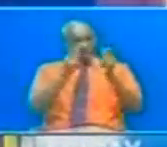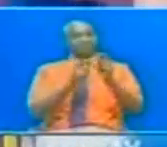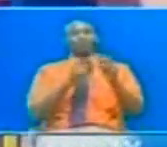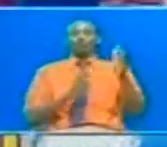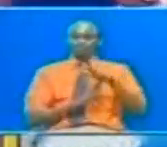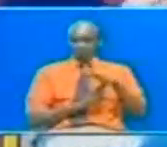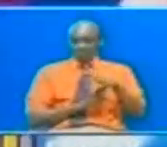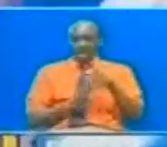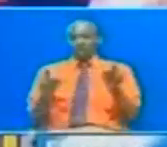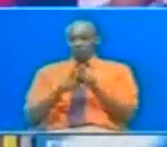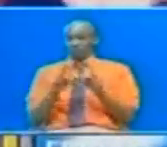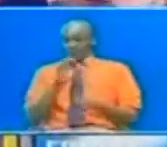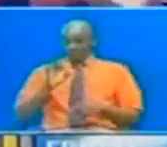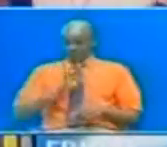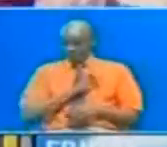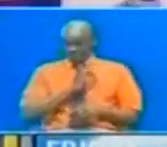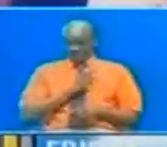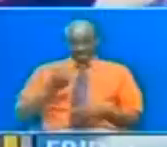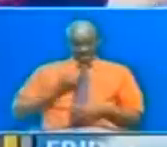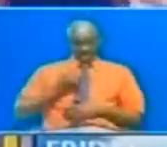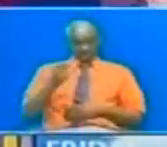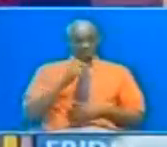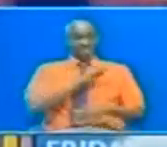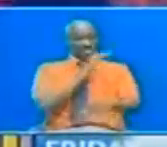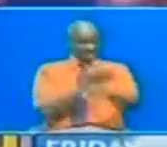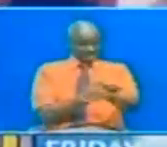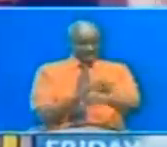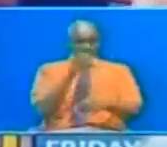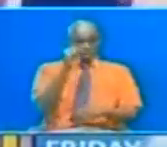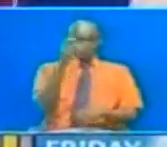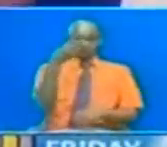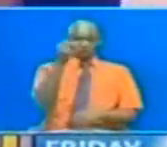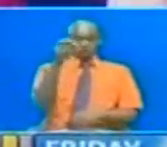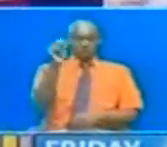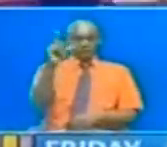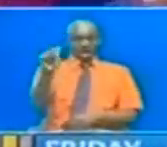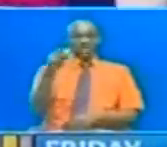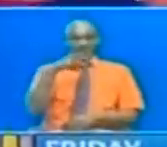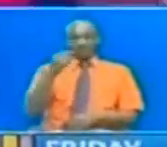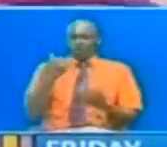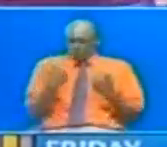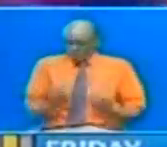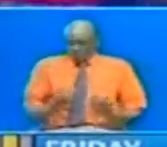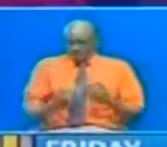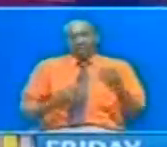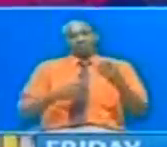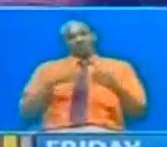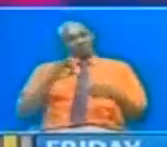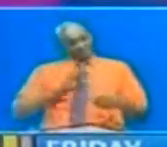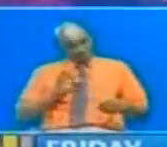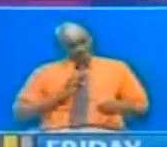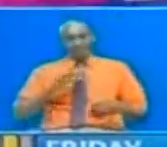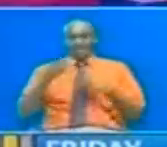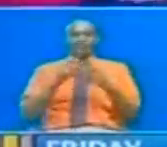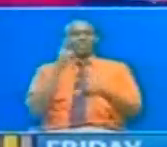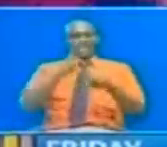while Nigerian female youngster Asisat Oshoala won the Youth Player of the Year and Female Player of the Year